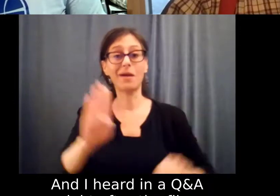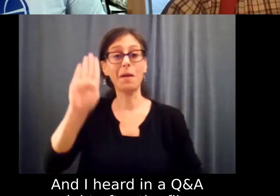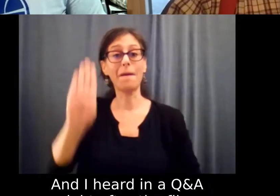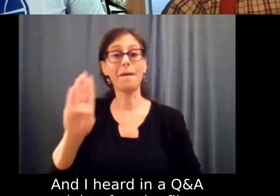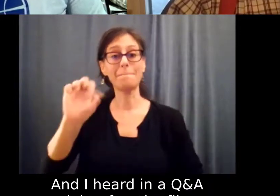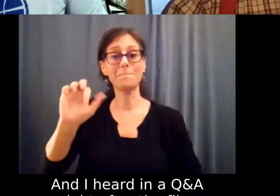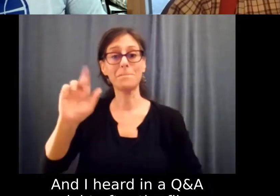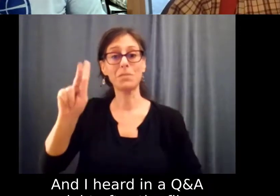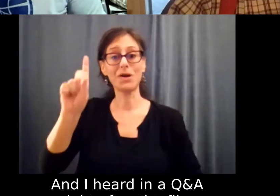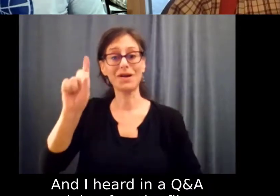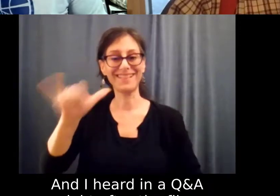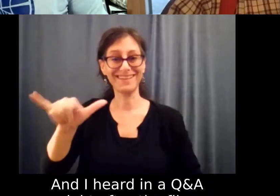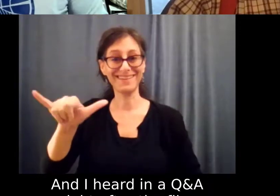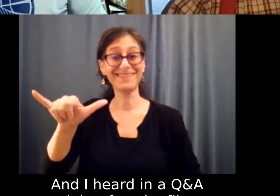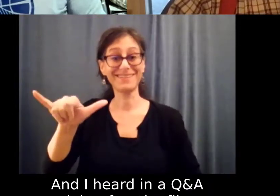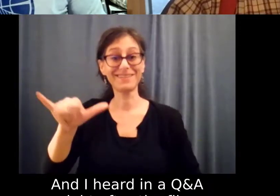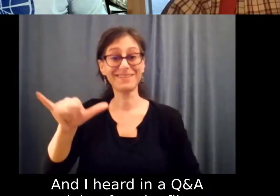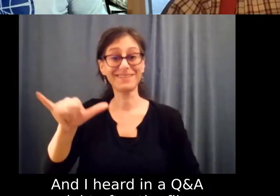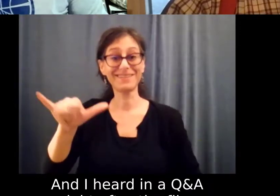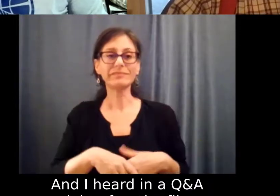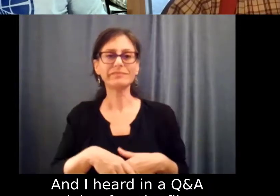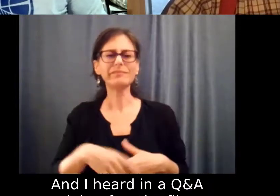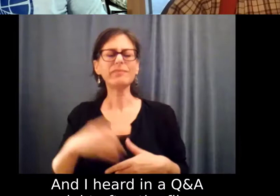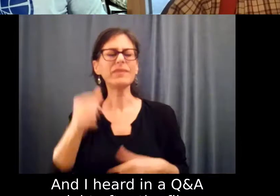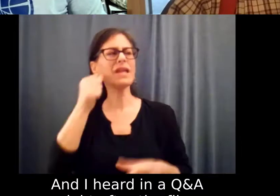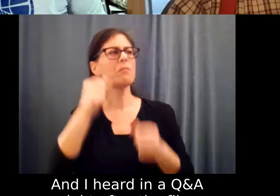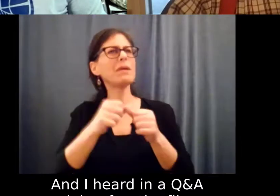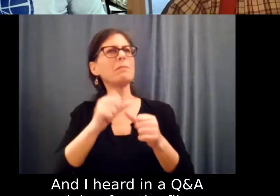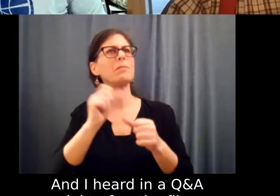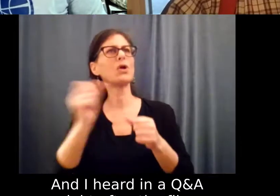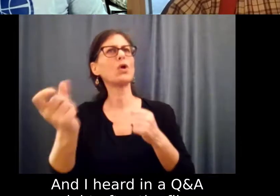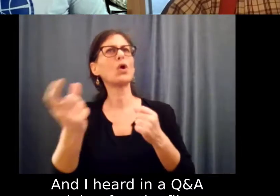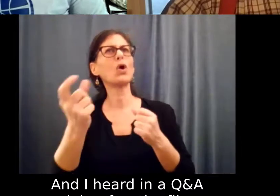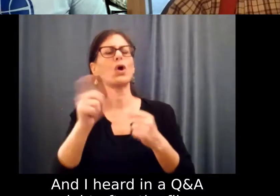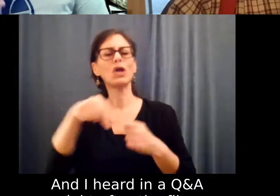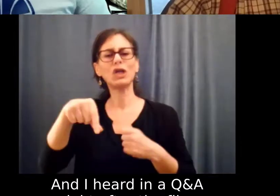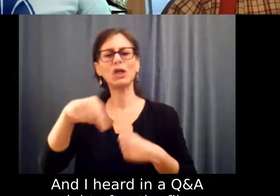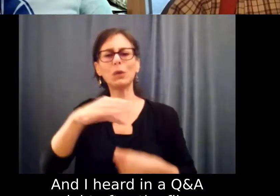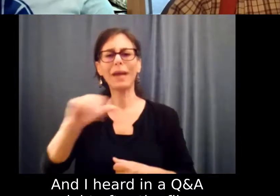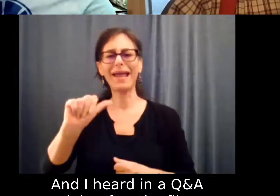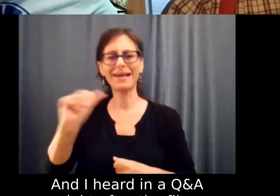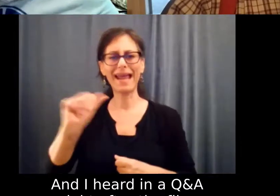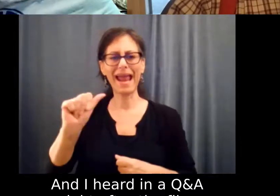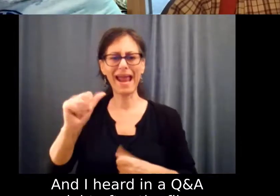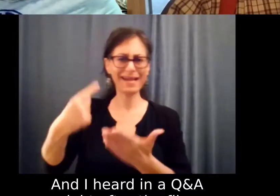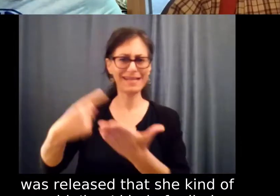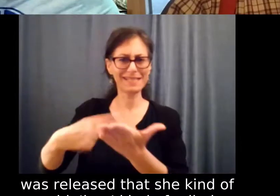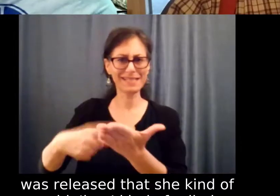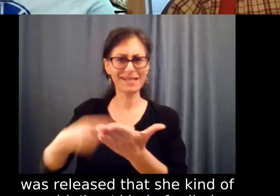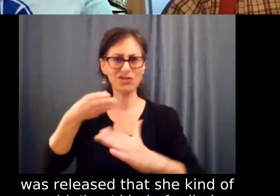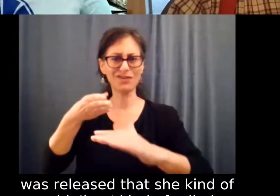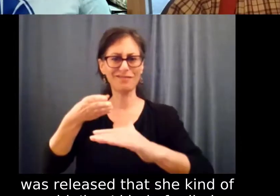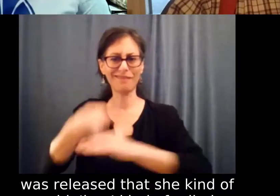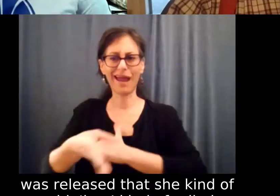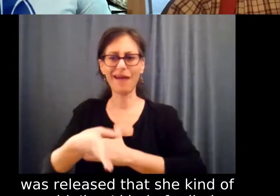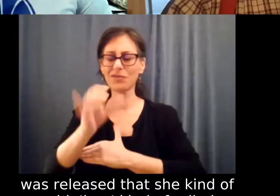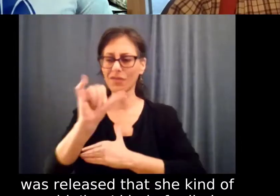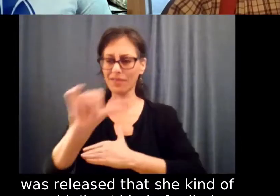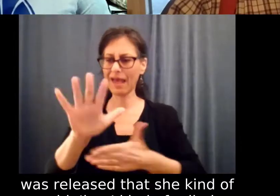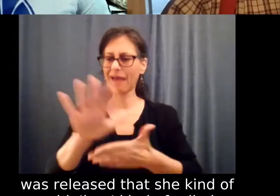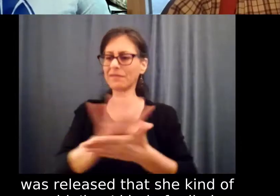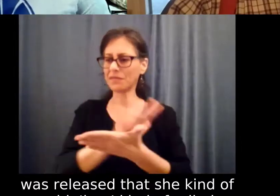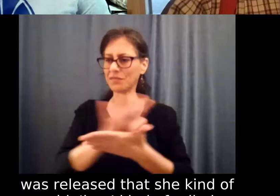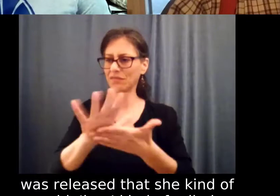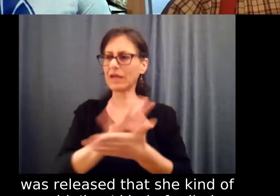And I heard in the Q&A, a little, right after the film was